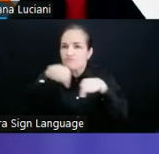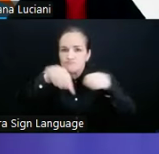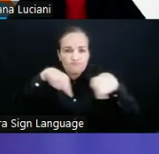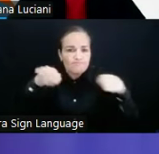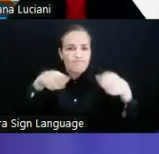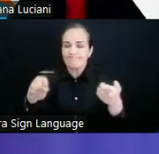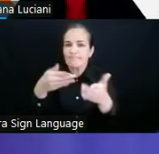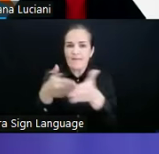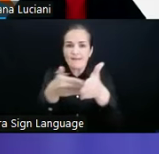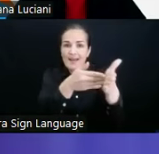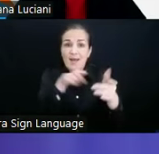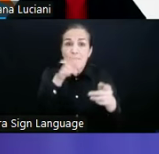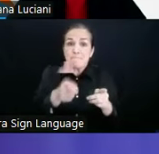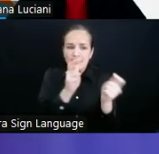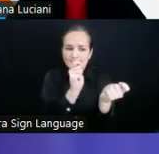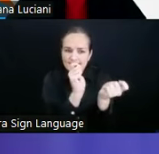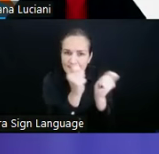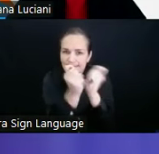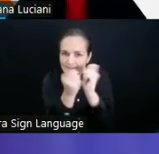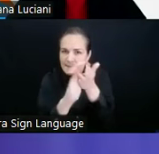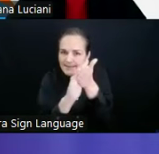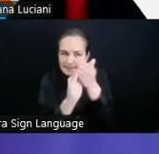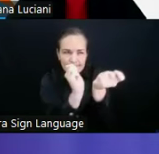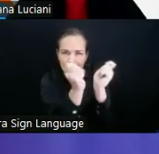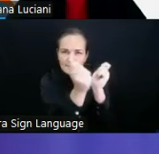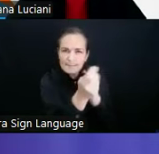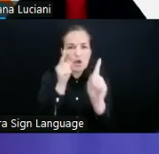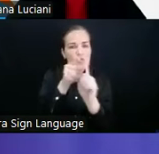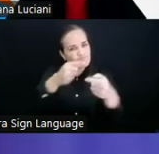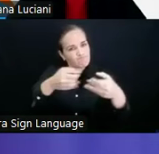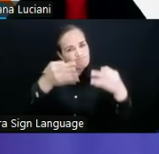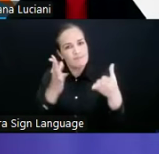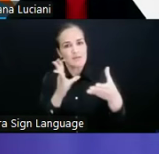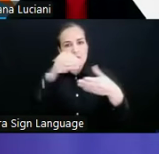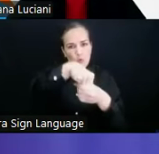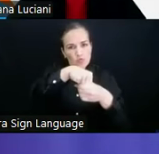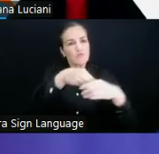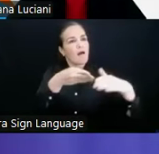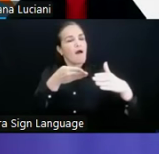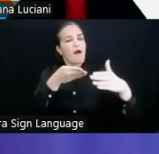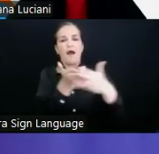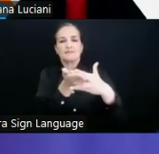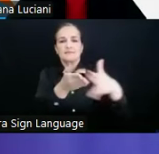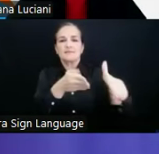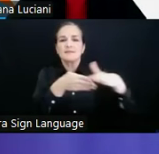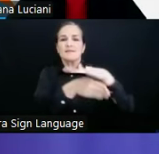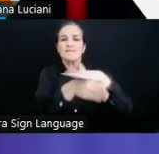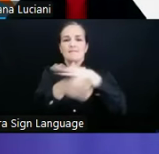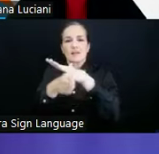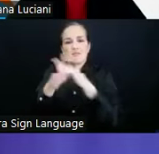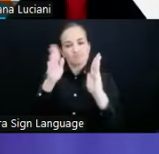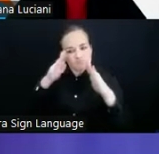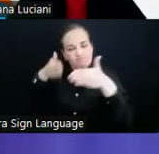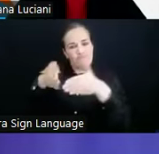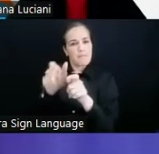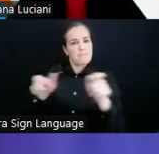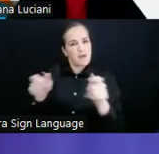Closing those gaps requires to transform health systems so they are truly inclusive, accessible,